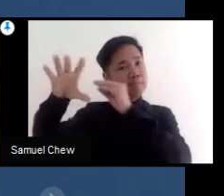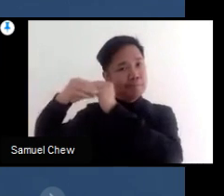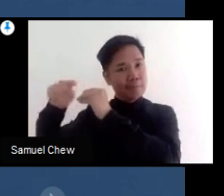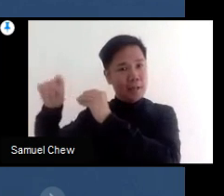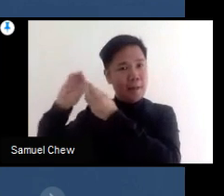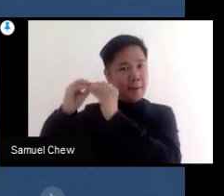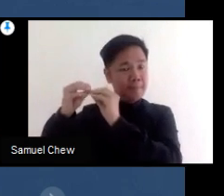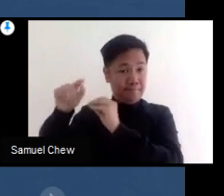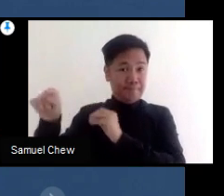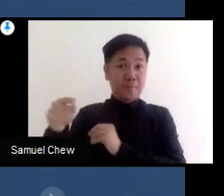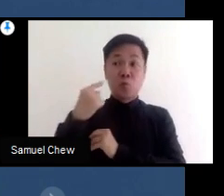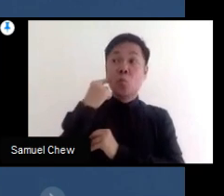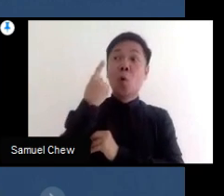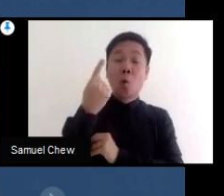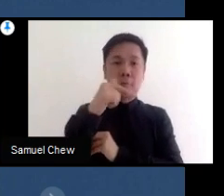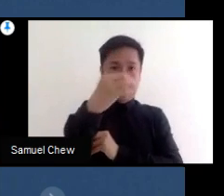Yeah.